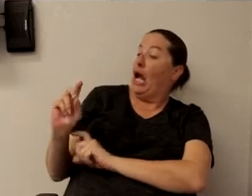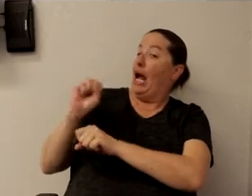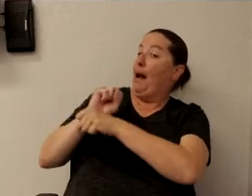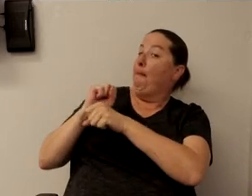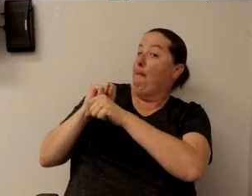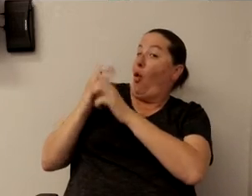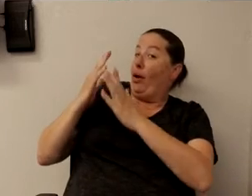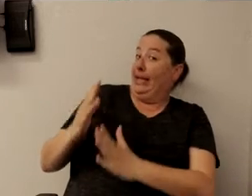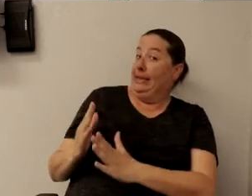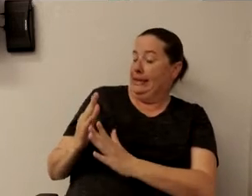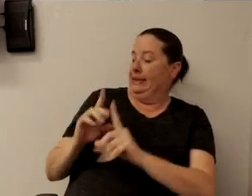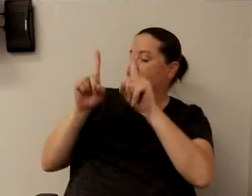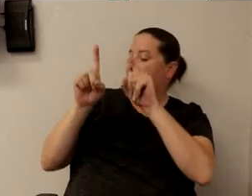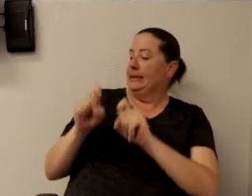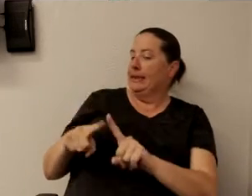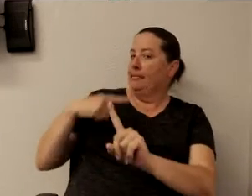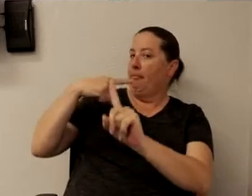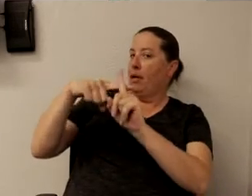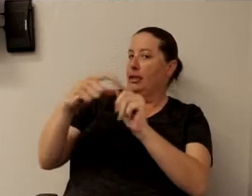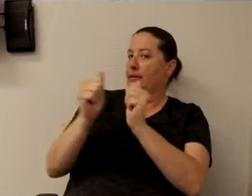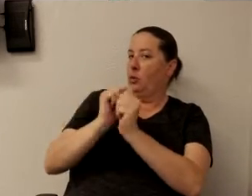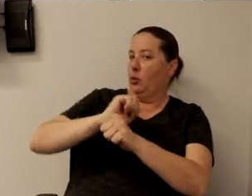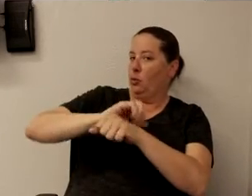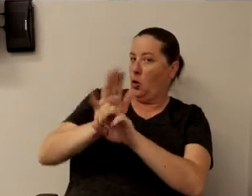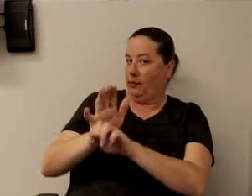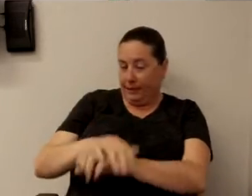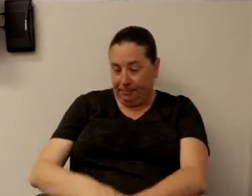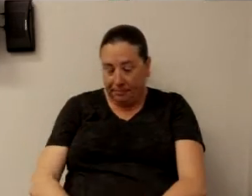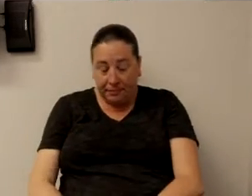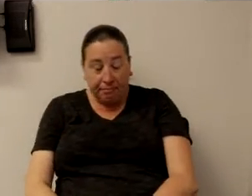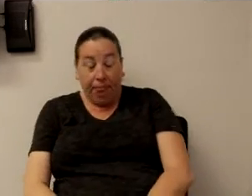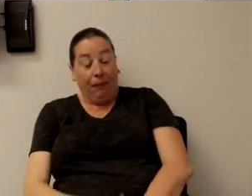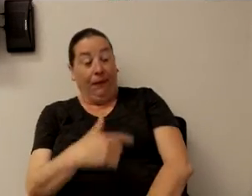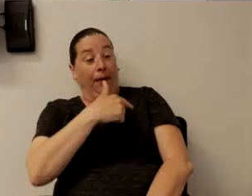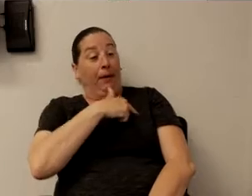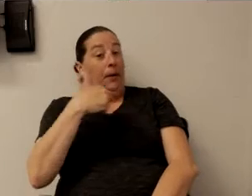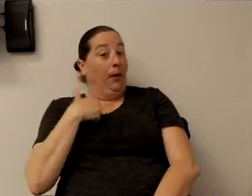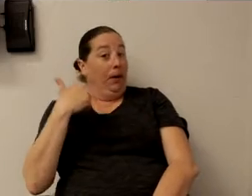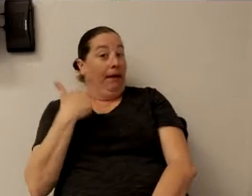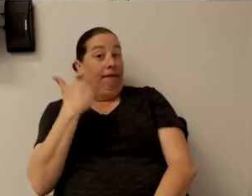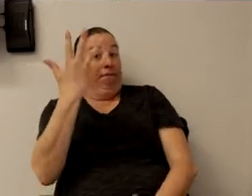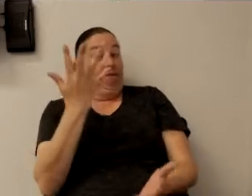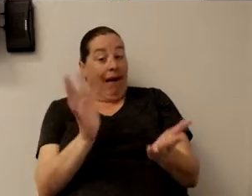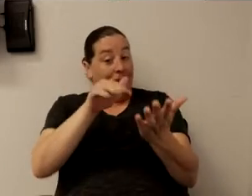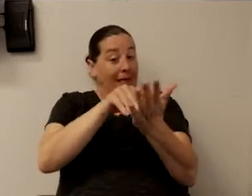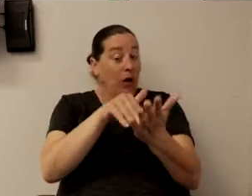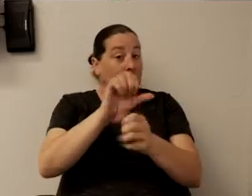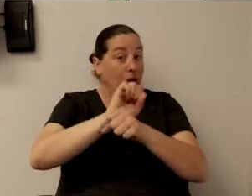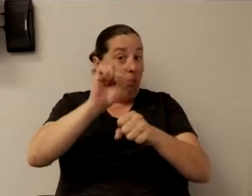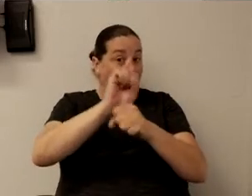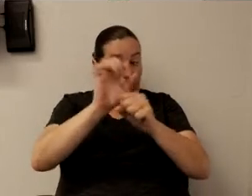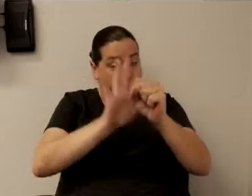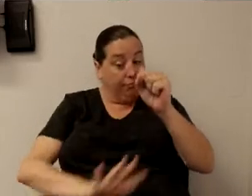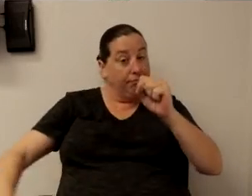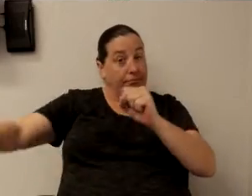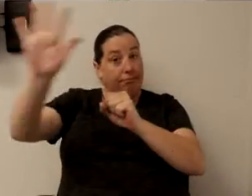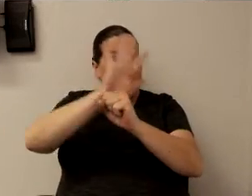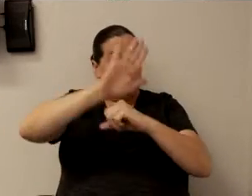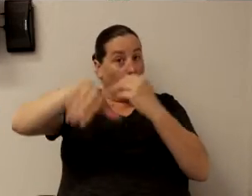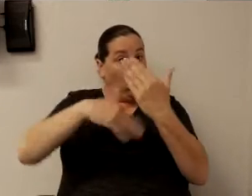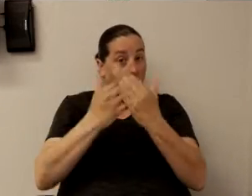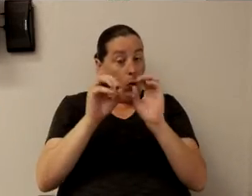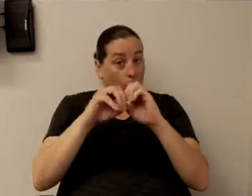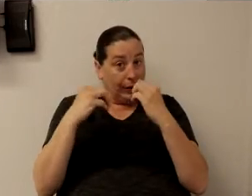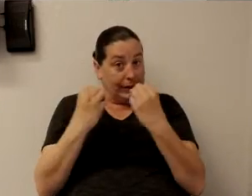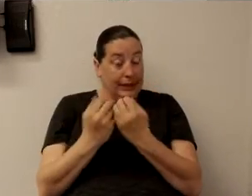positive? So we have 5,000 employees across the entire organization. Again, as I've